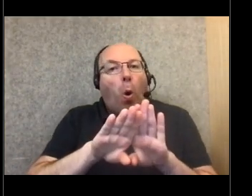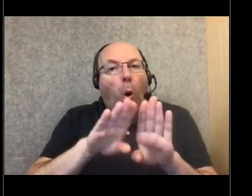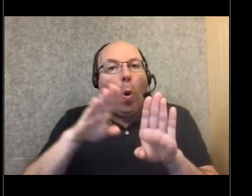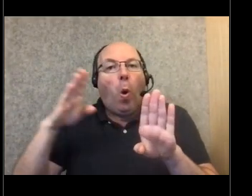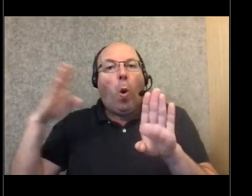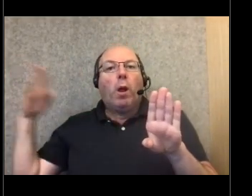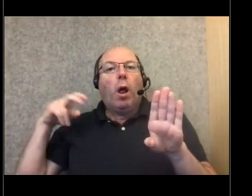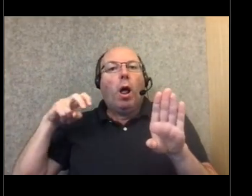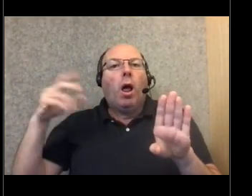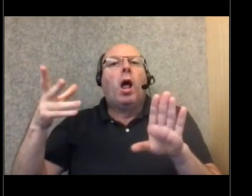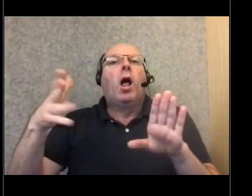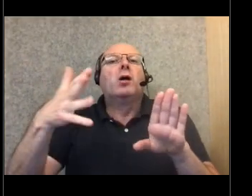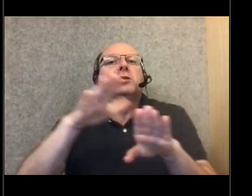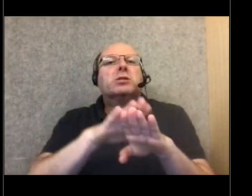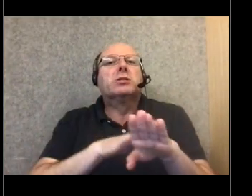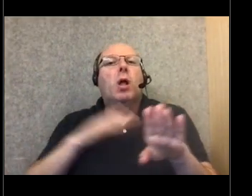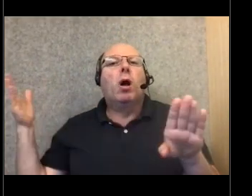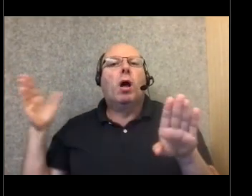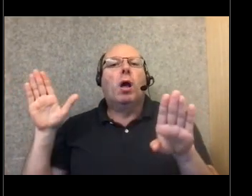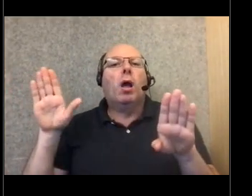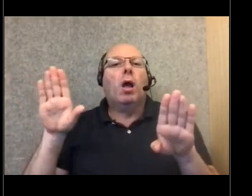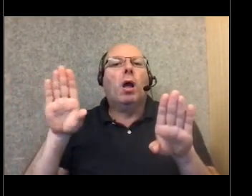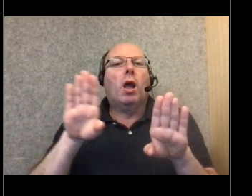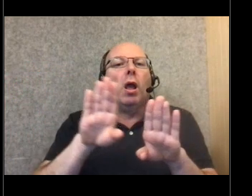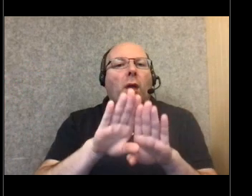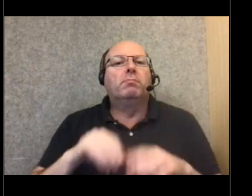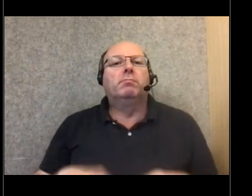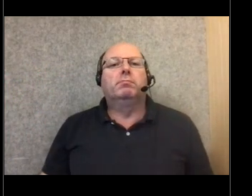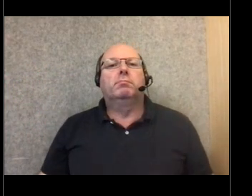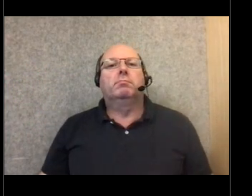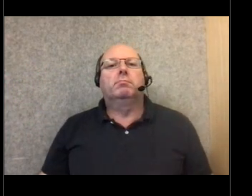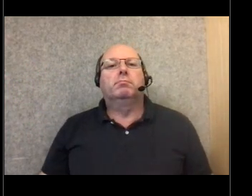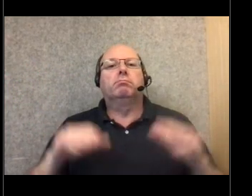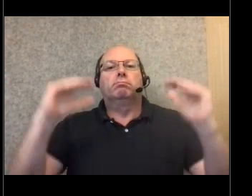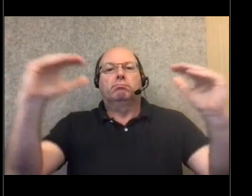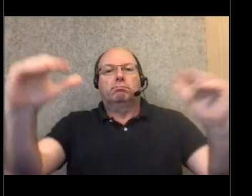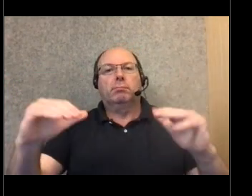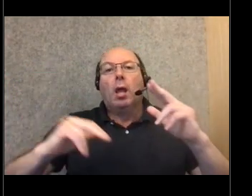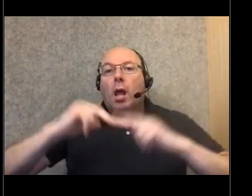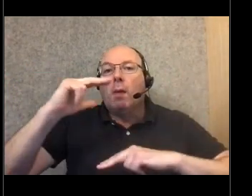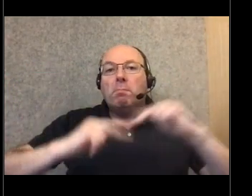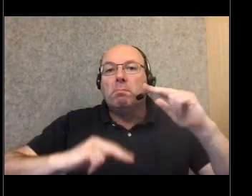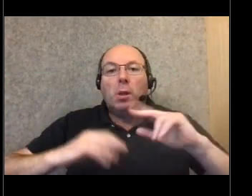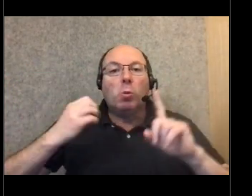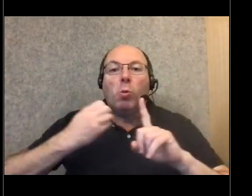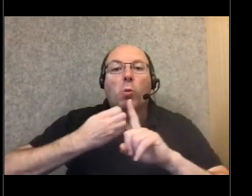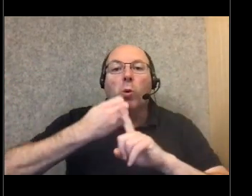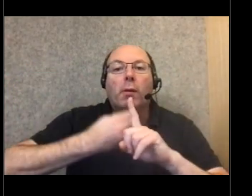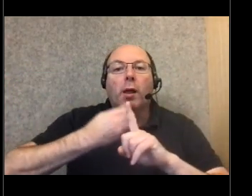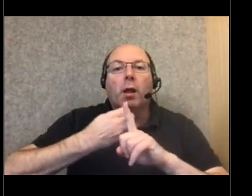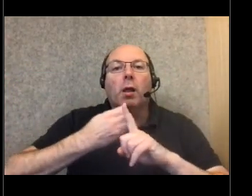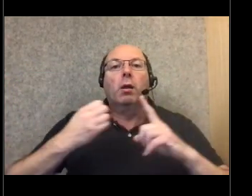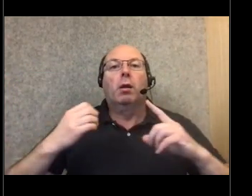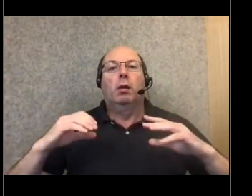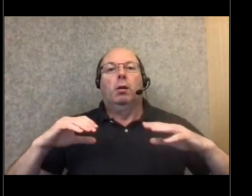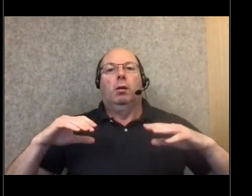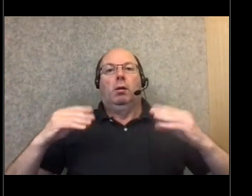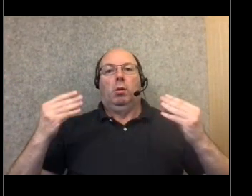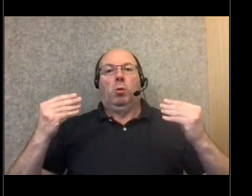without elevators, only ground floor dwelling units are covered, and each dwelling